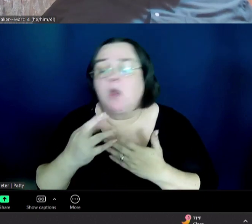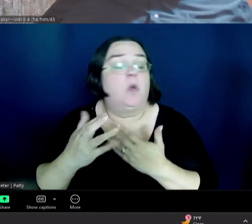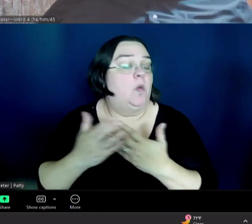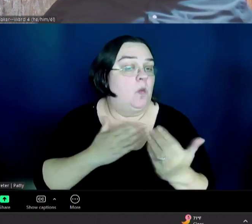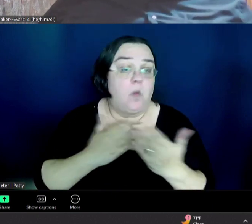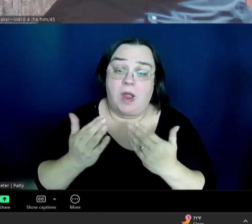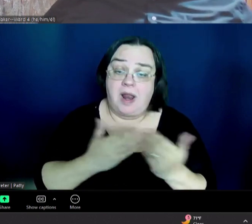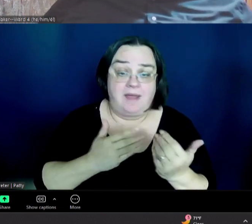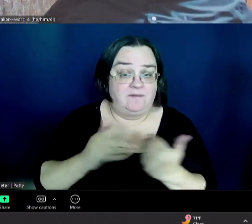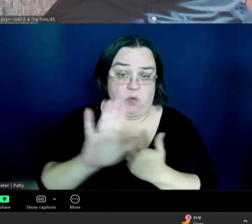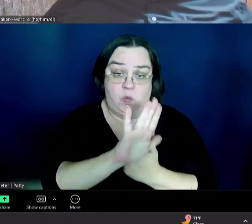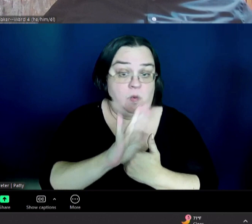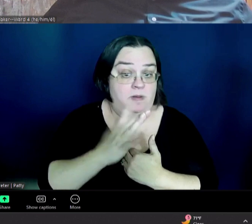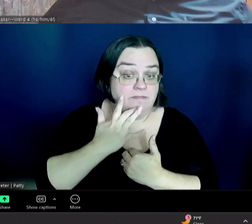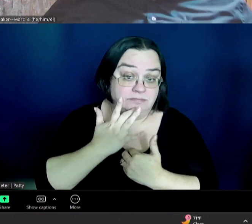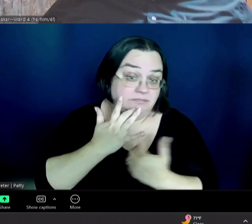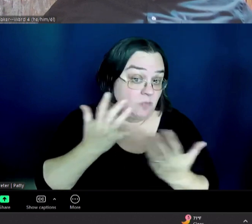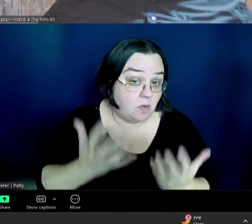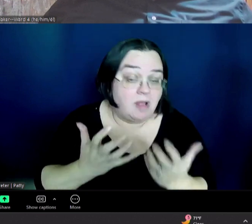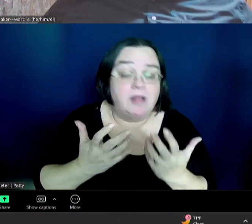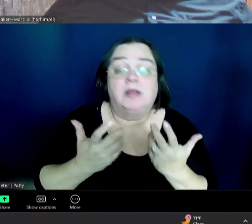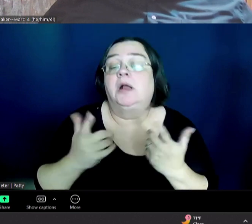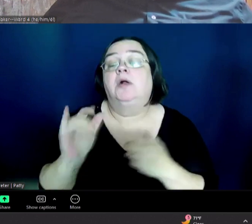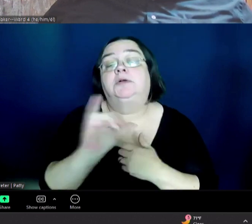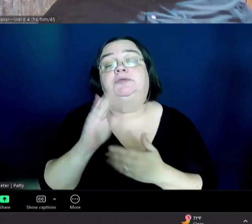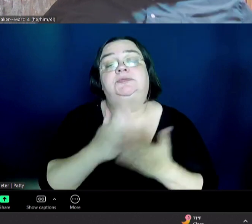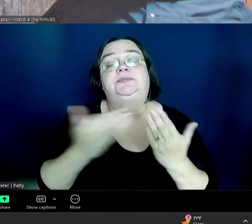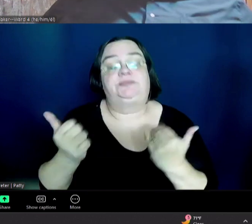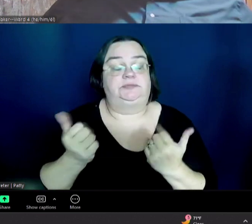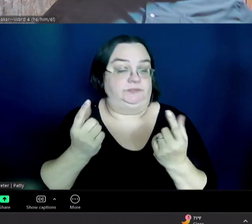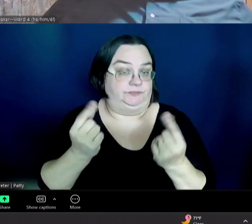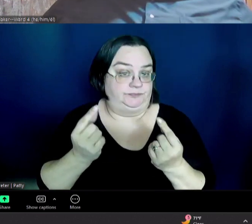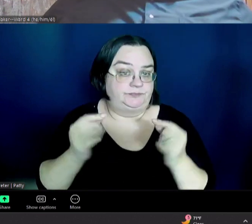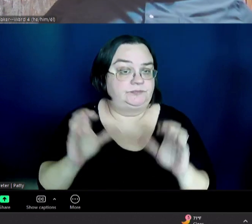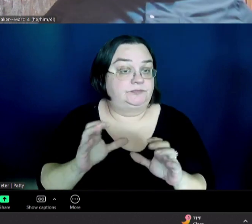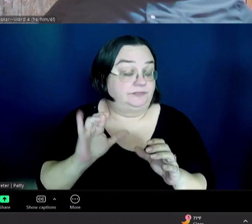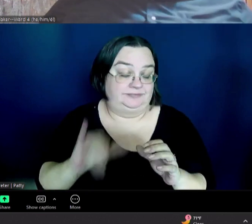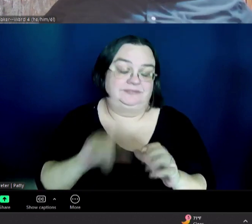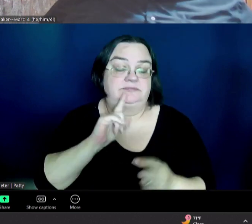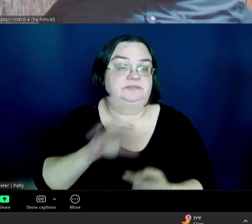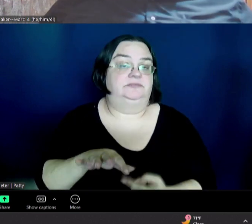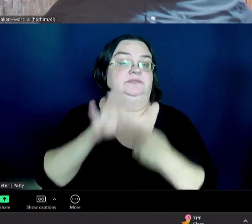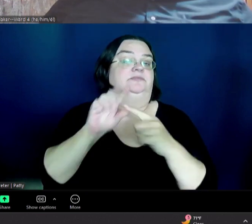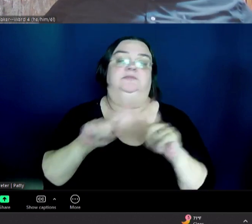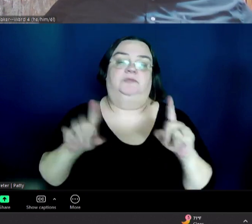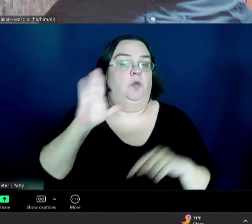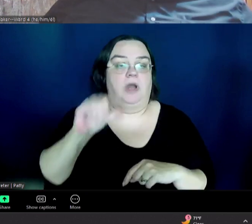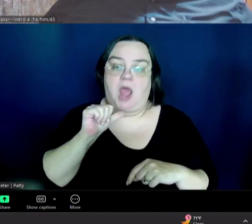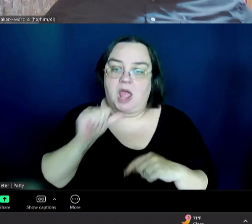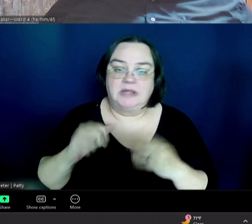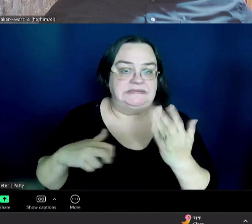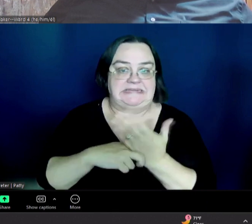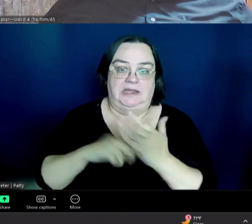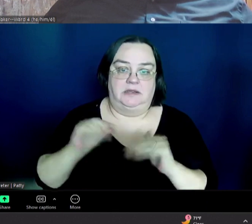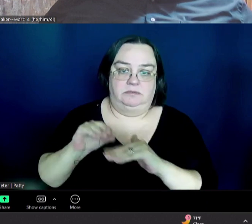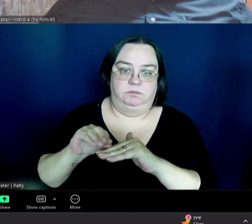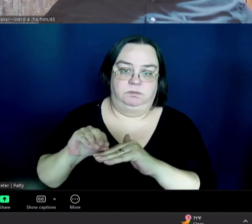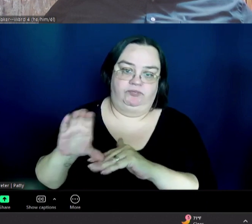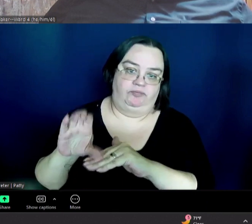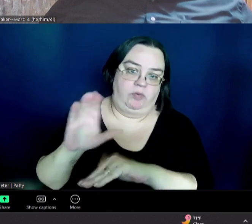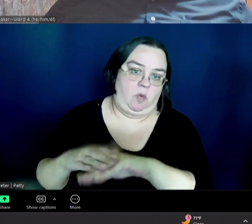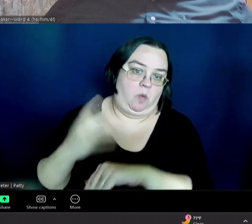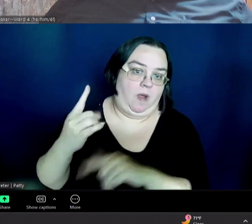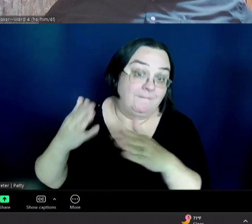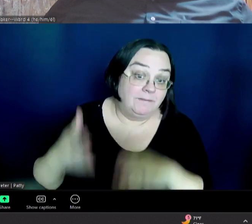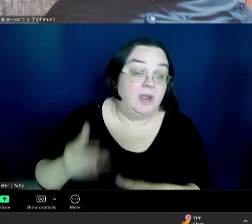be. There's also something else that we do that's unique is we're not going to stack tickets on someone, right? So if somebody